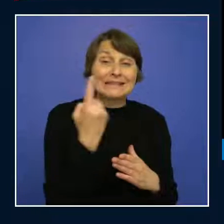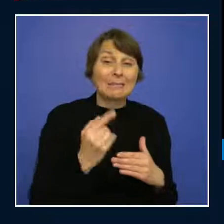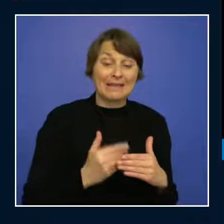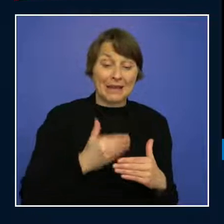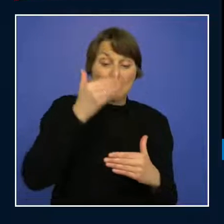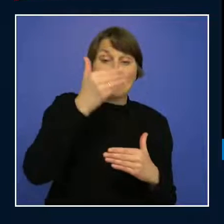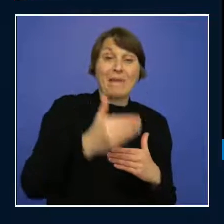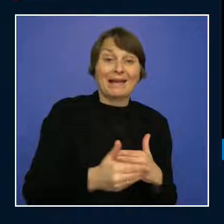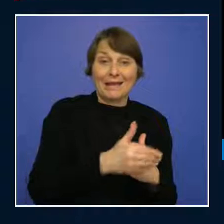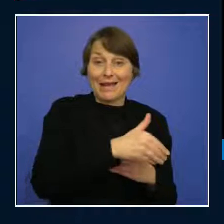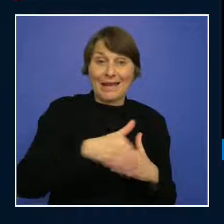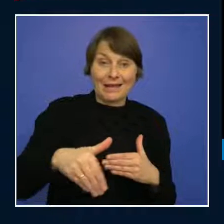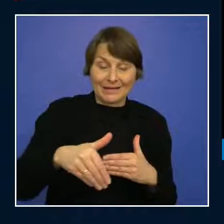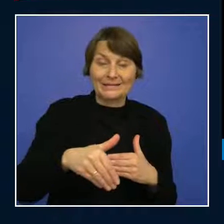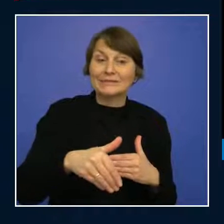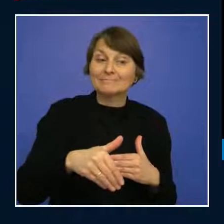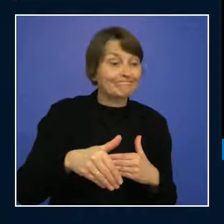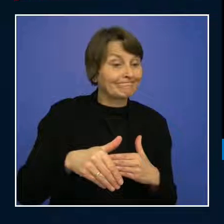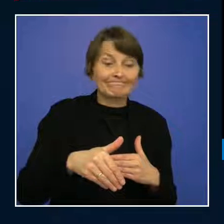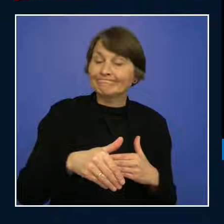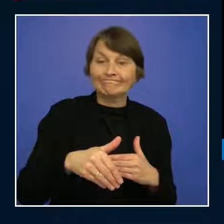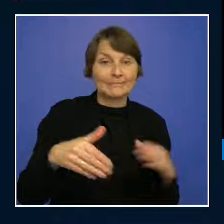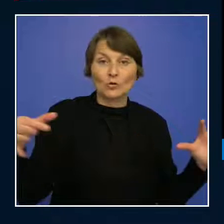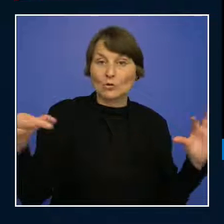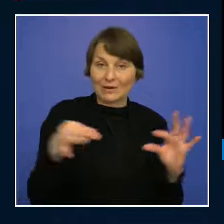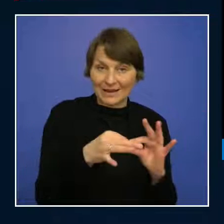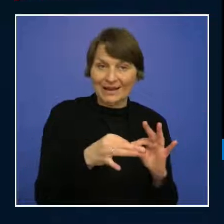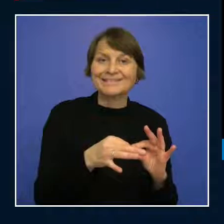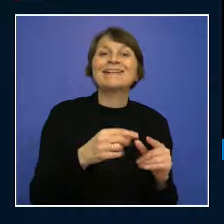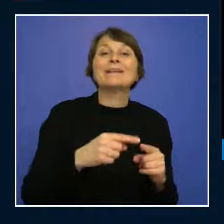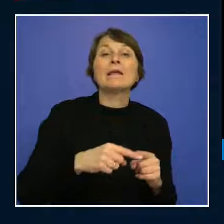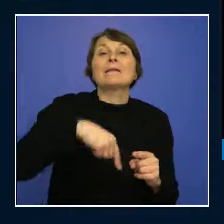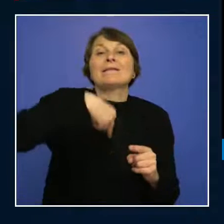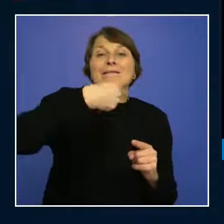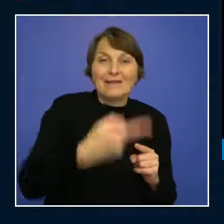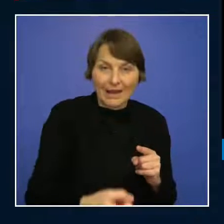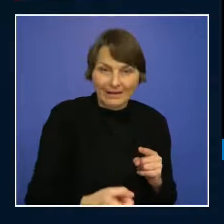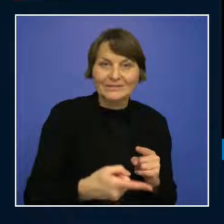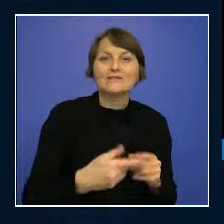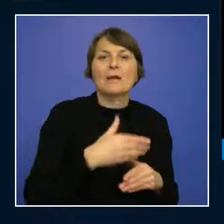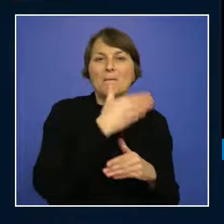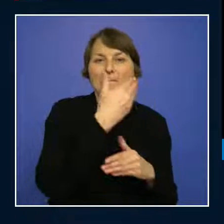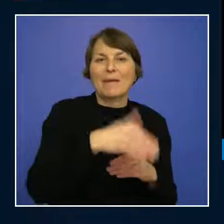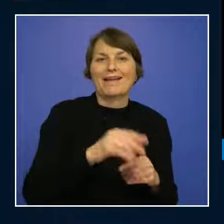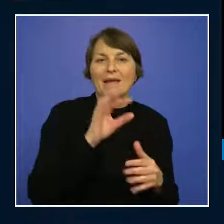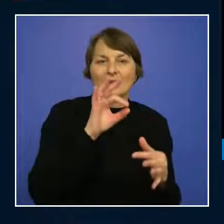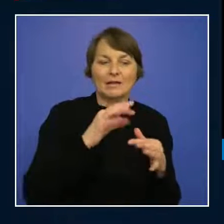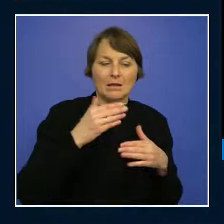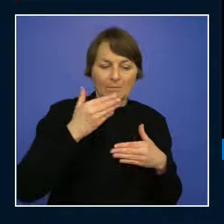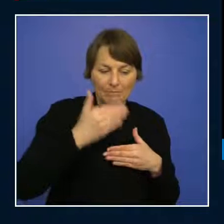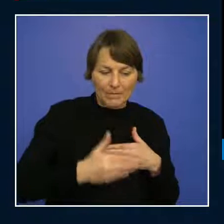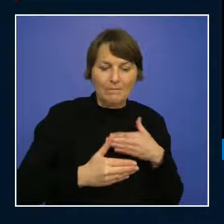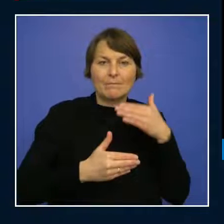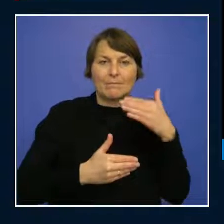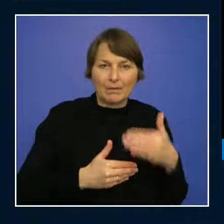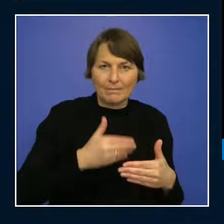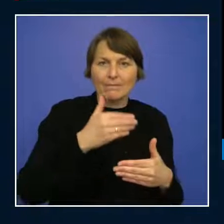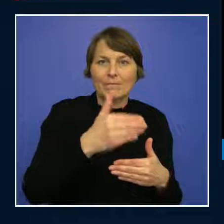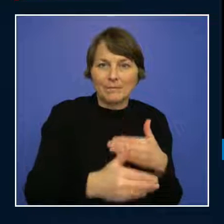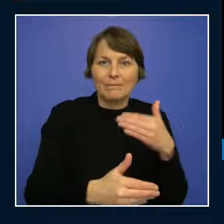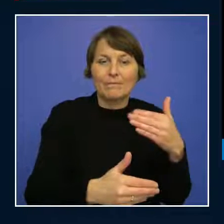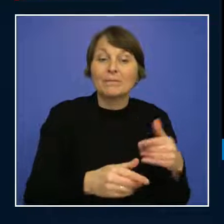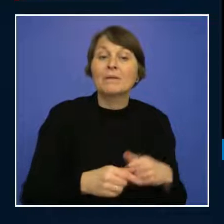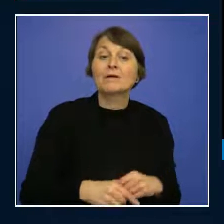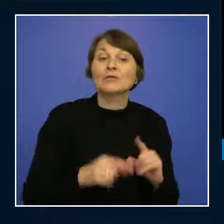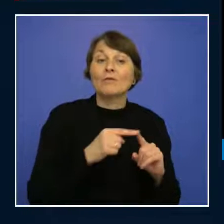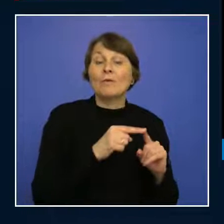route to the next available back end pool for our end users. If the point of presence went down, Frontdoor